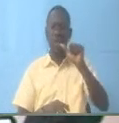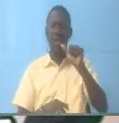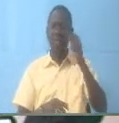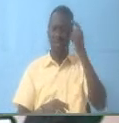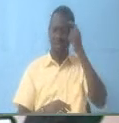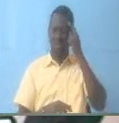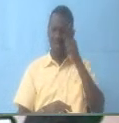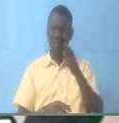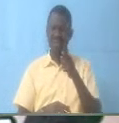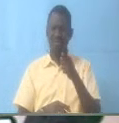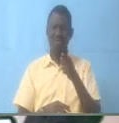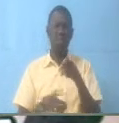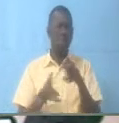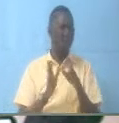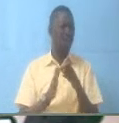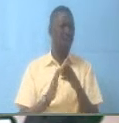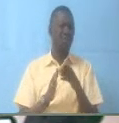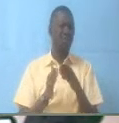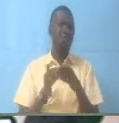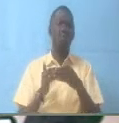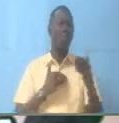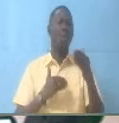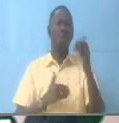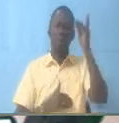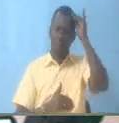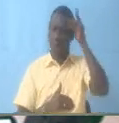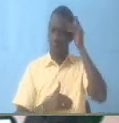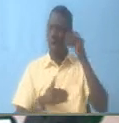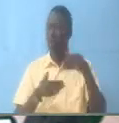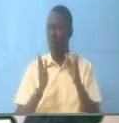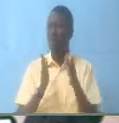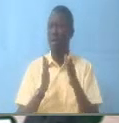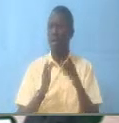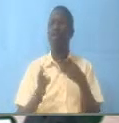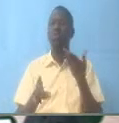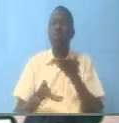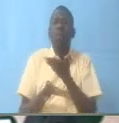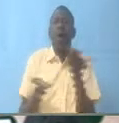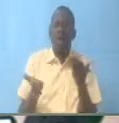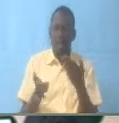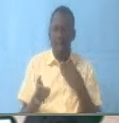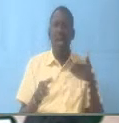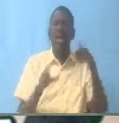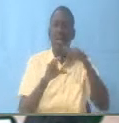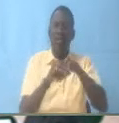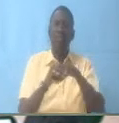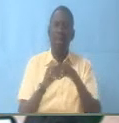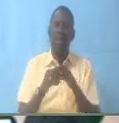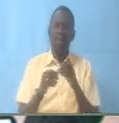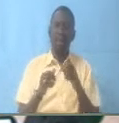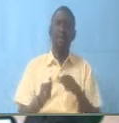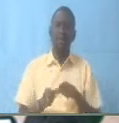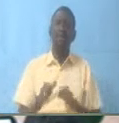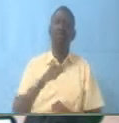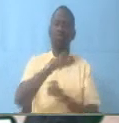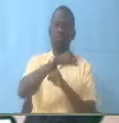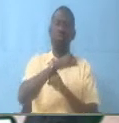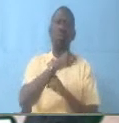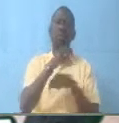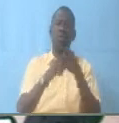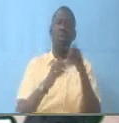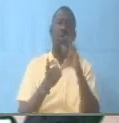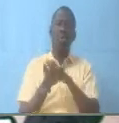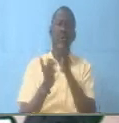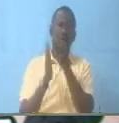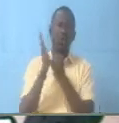lu mel ni ki xew keesi Sana Mané bi nga xam ne nii nag jamono boobu baa bi jógoon nañ ngir jéem a